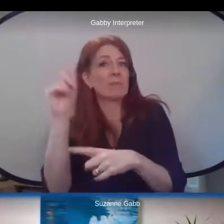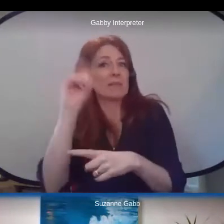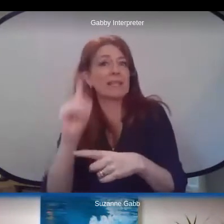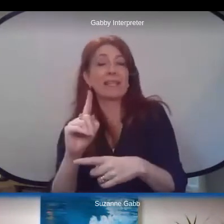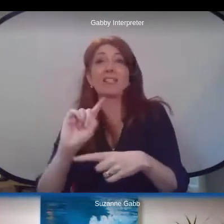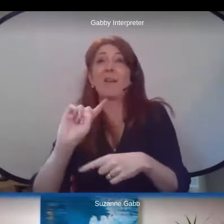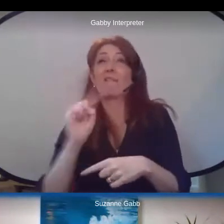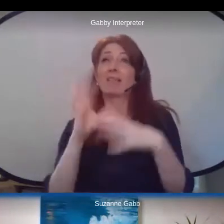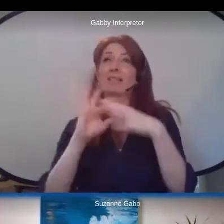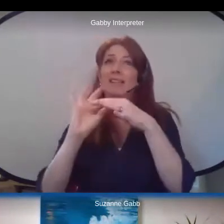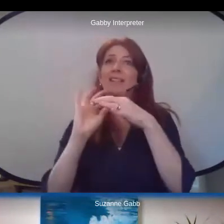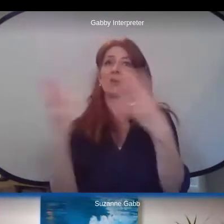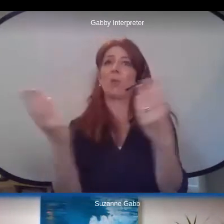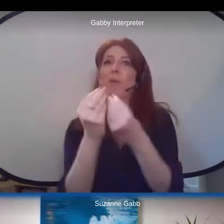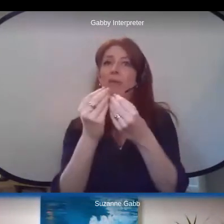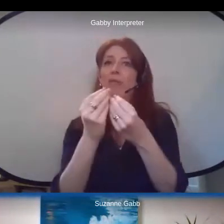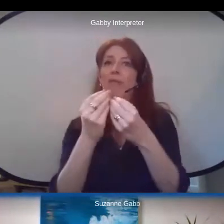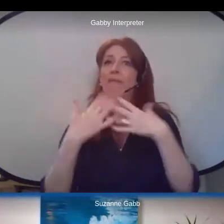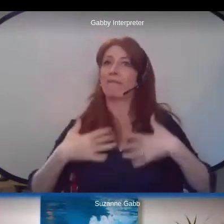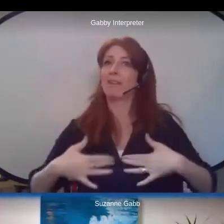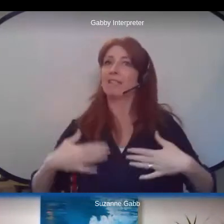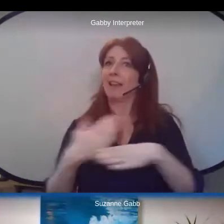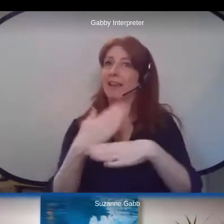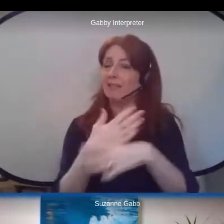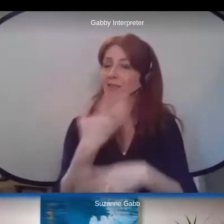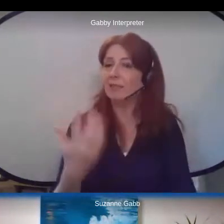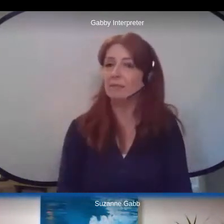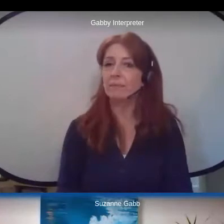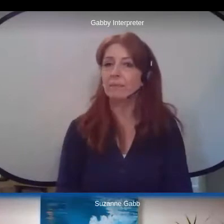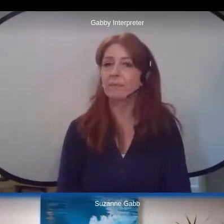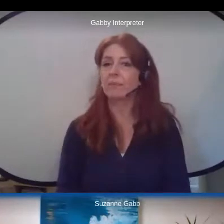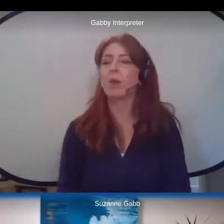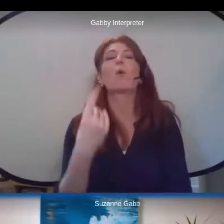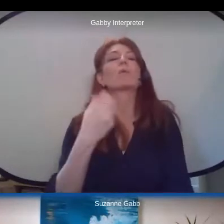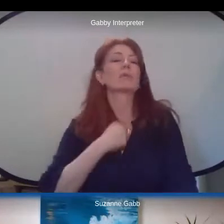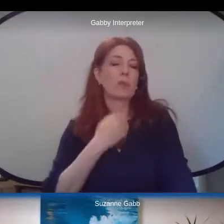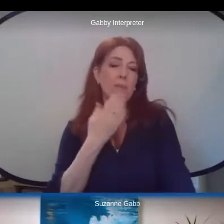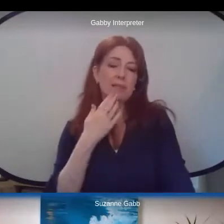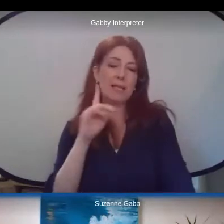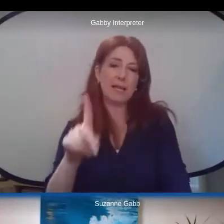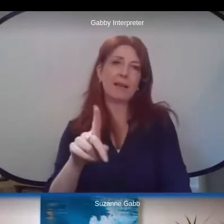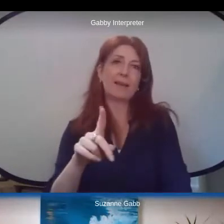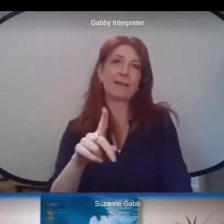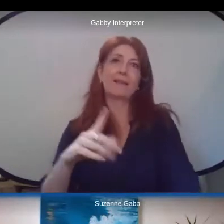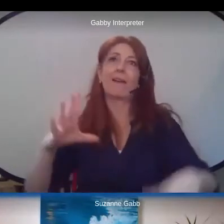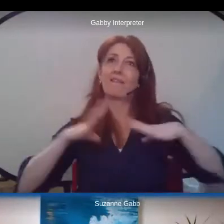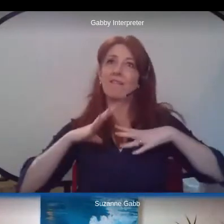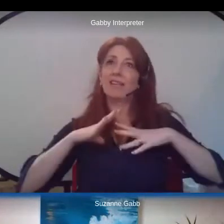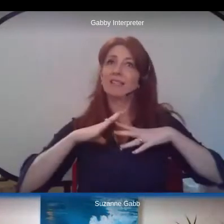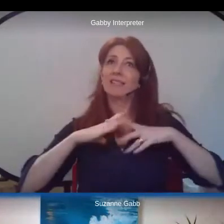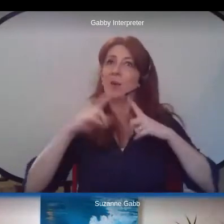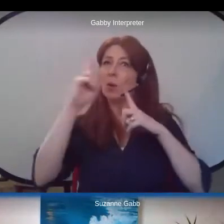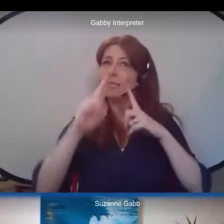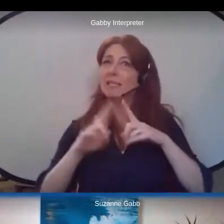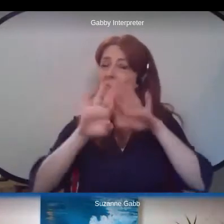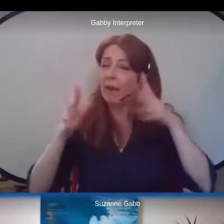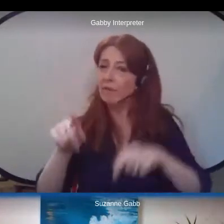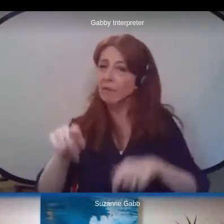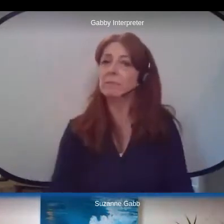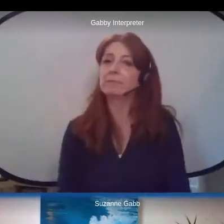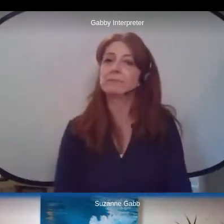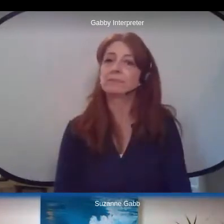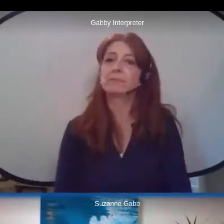physical activity. So I think fitness platform in terms of digital platform. So I think if we look